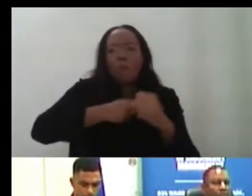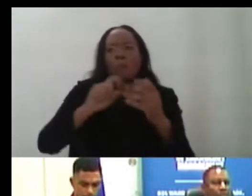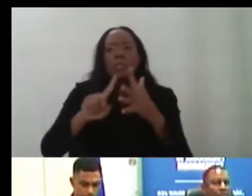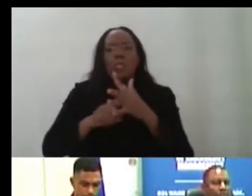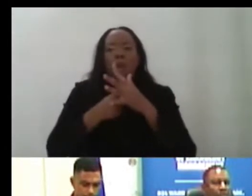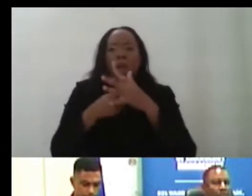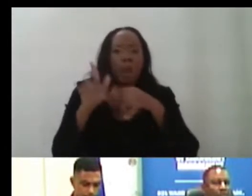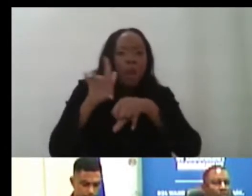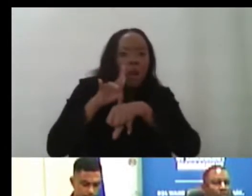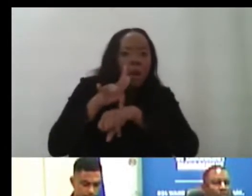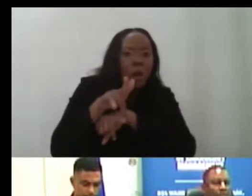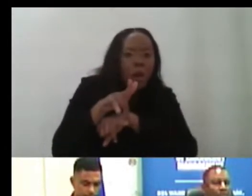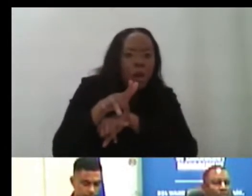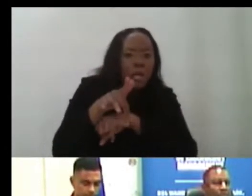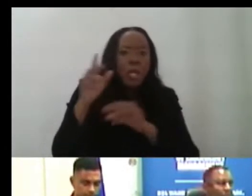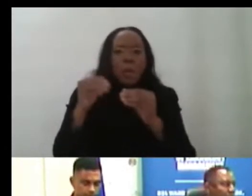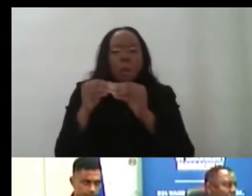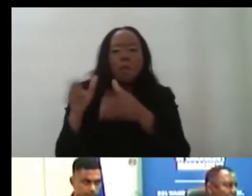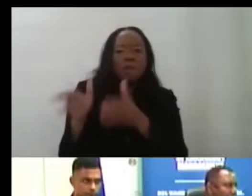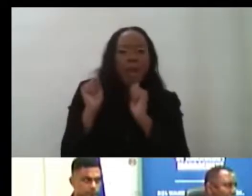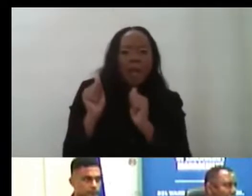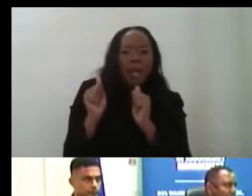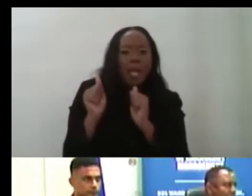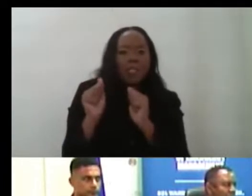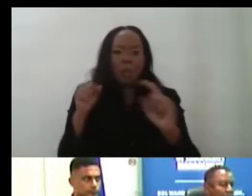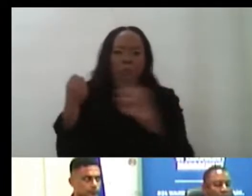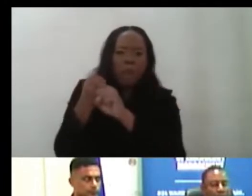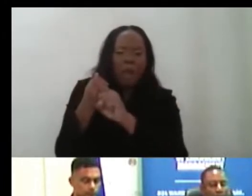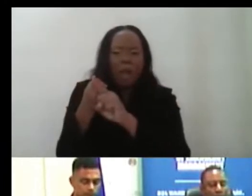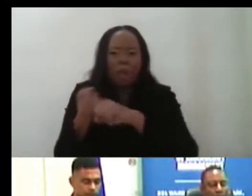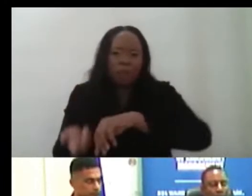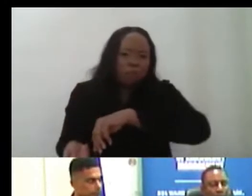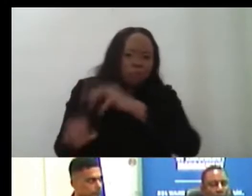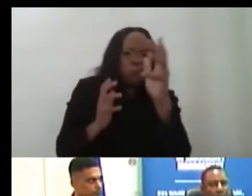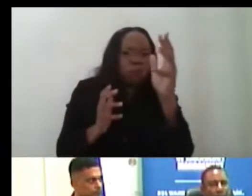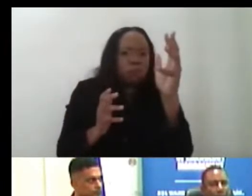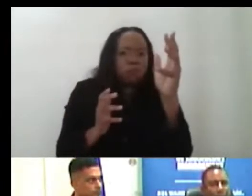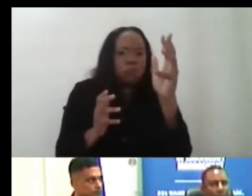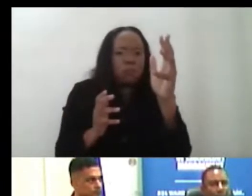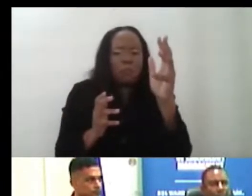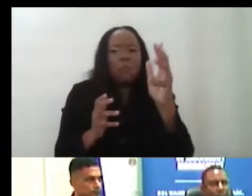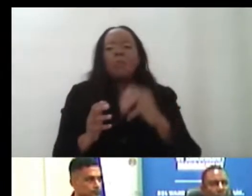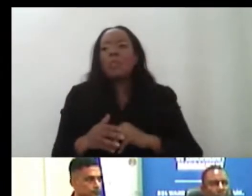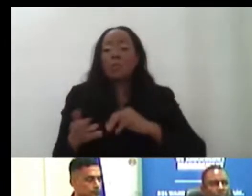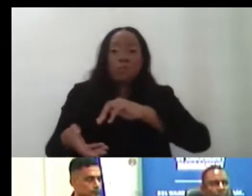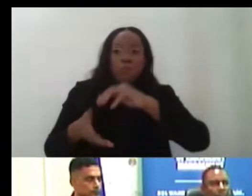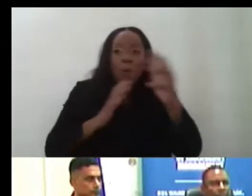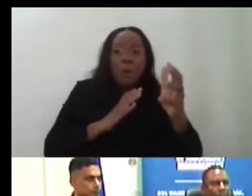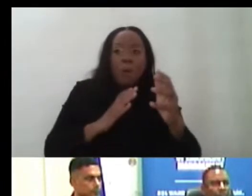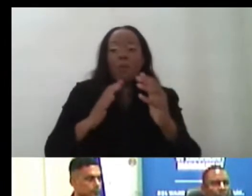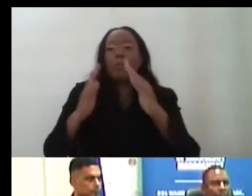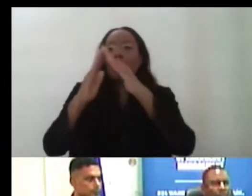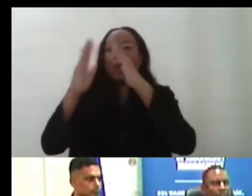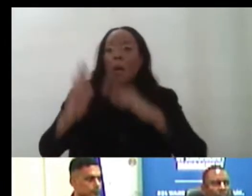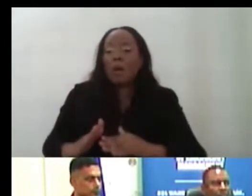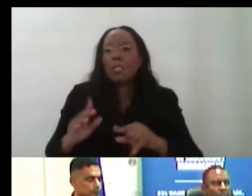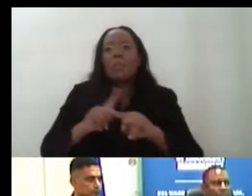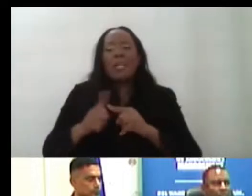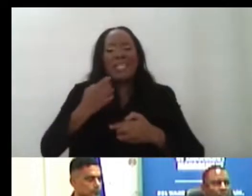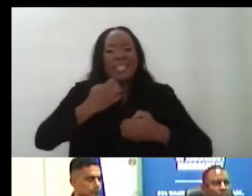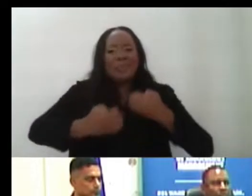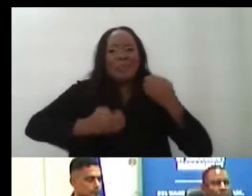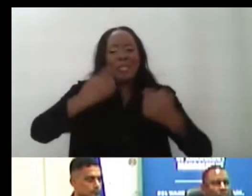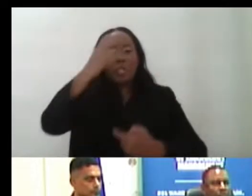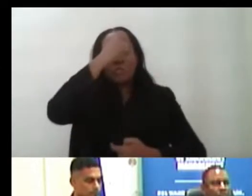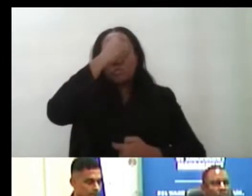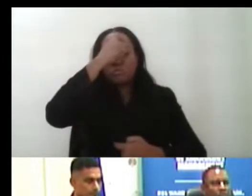faster, and travel farther, and hit harder. They left behind not only damage to property, but deep emotional scars in our